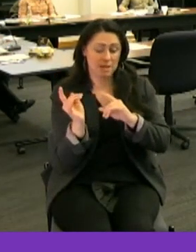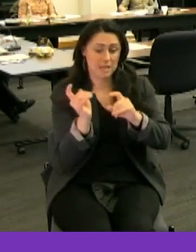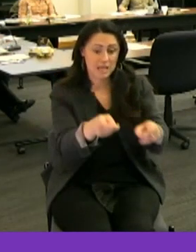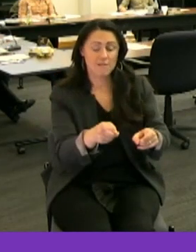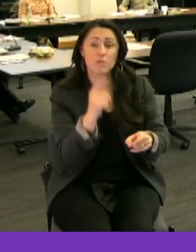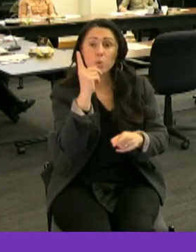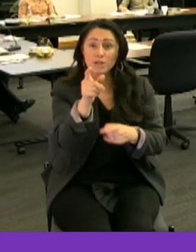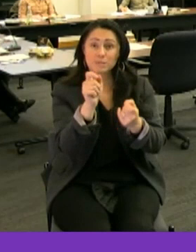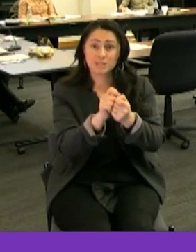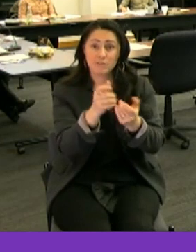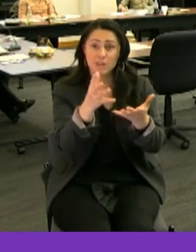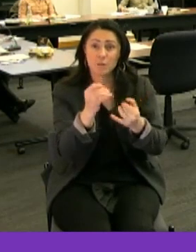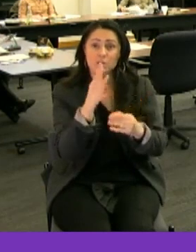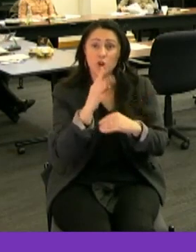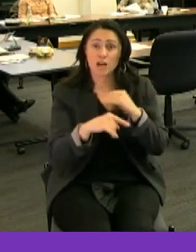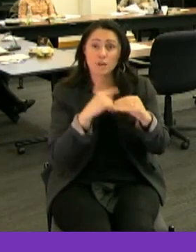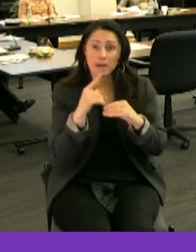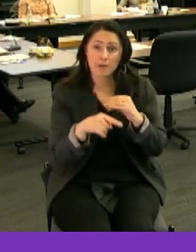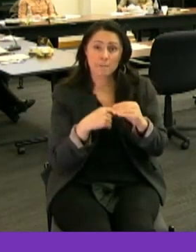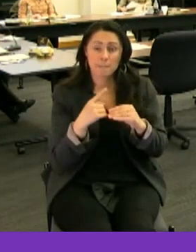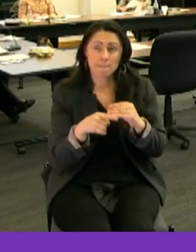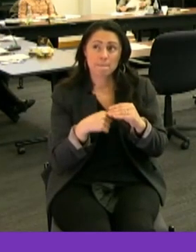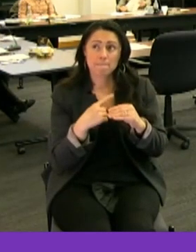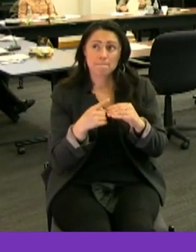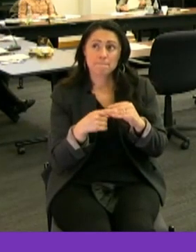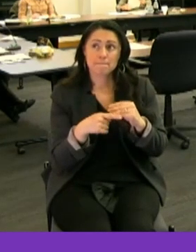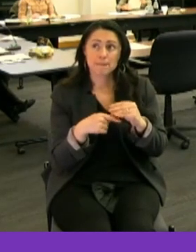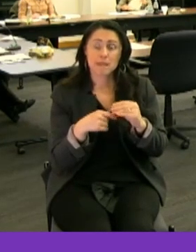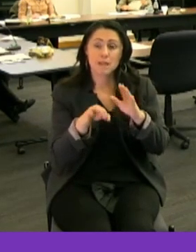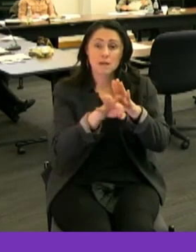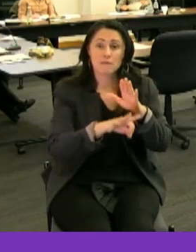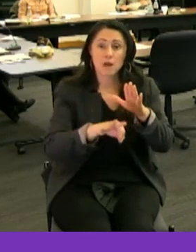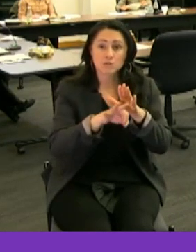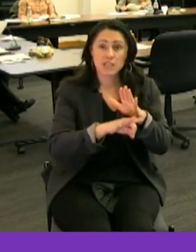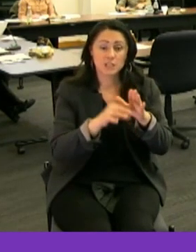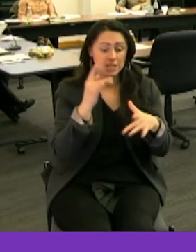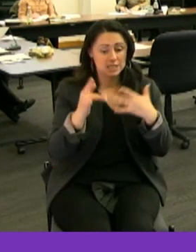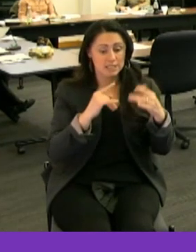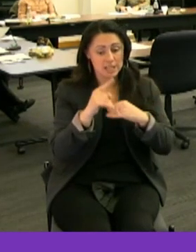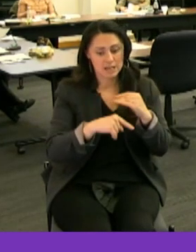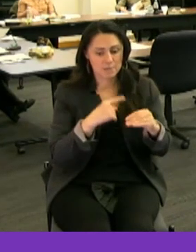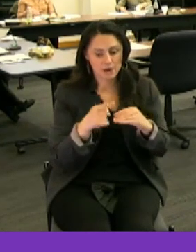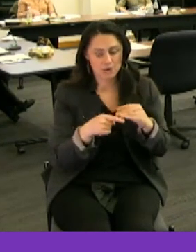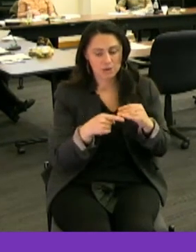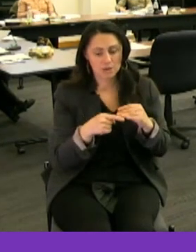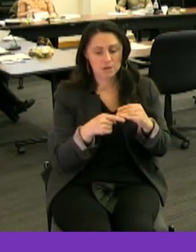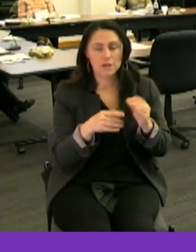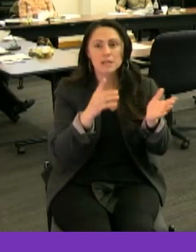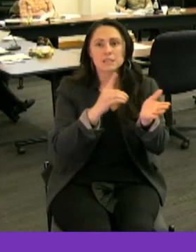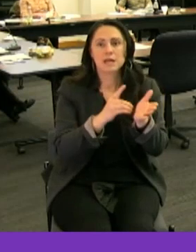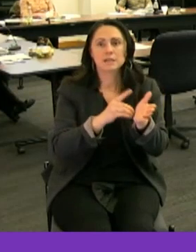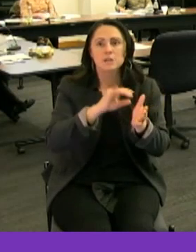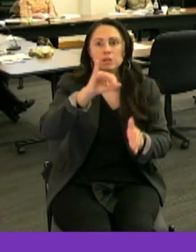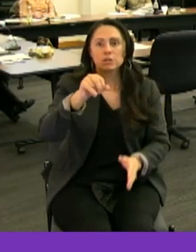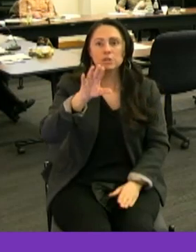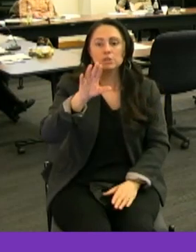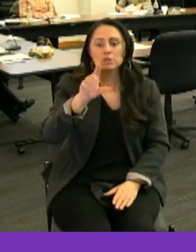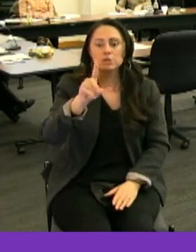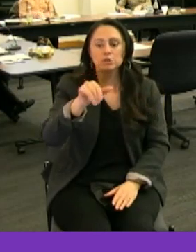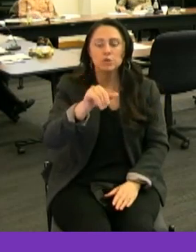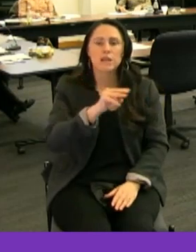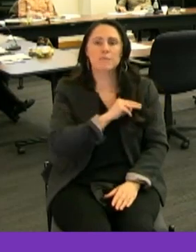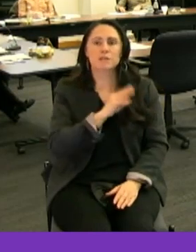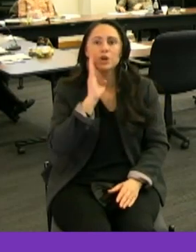one specifically I'd like to mention is that the foundation is excited about is Dr. Judy Mitchell will receive